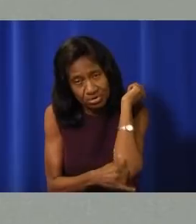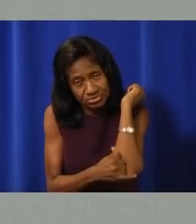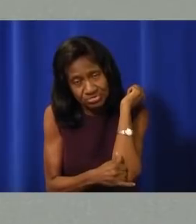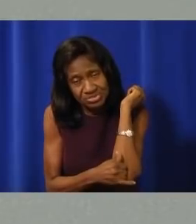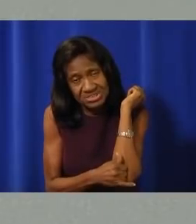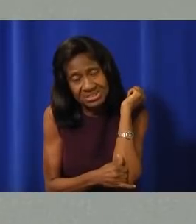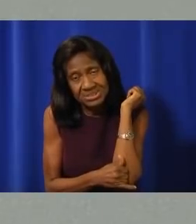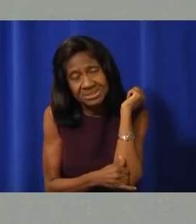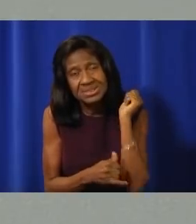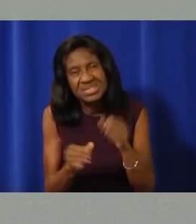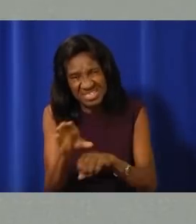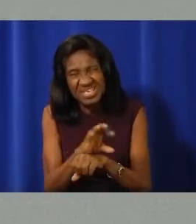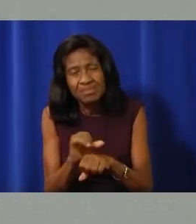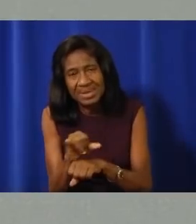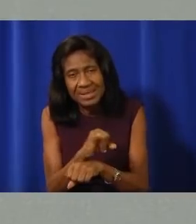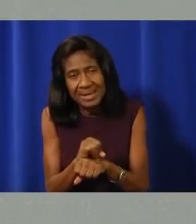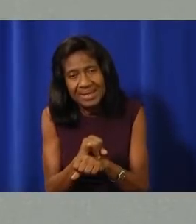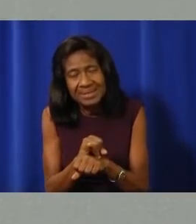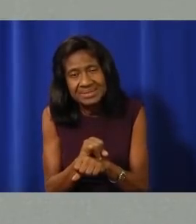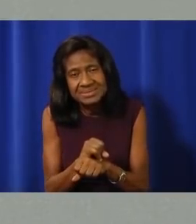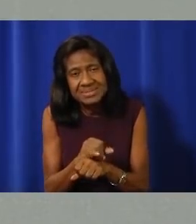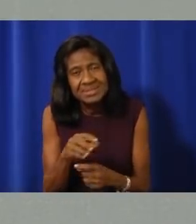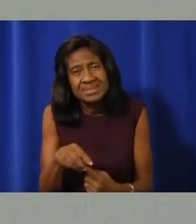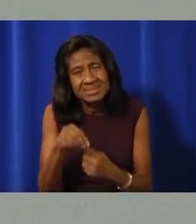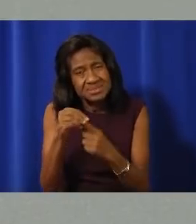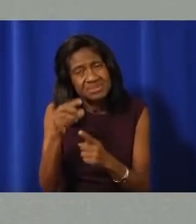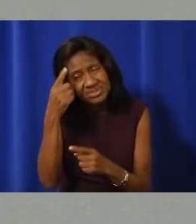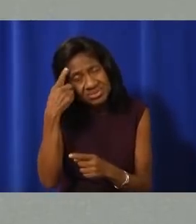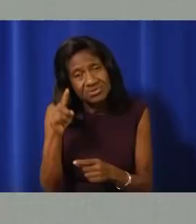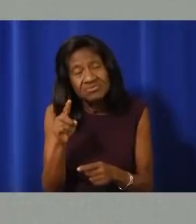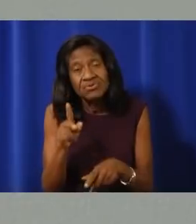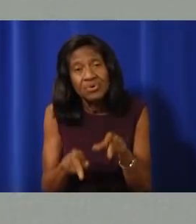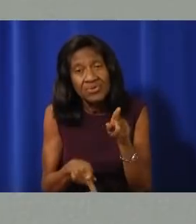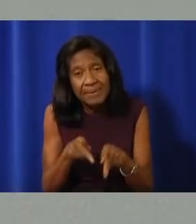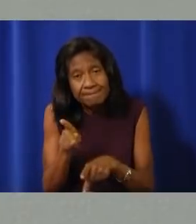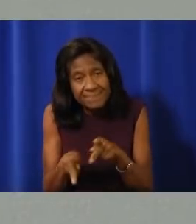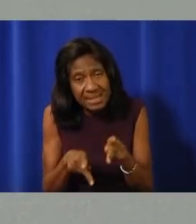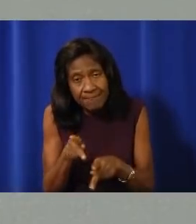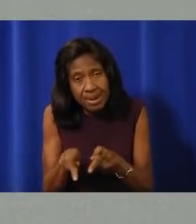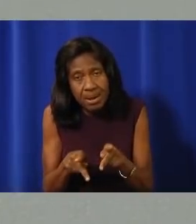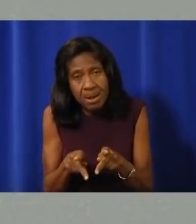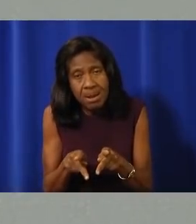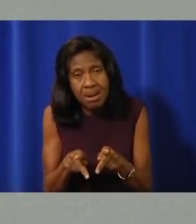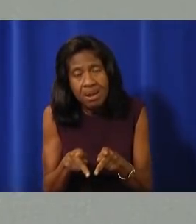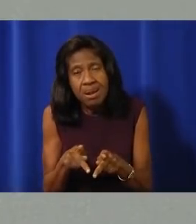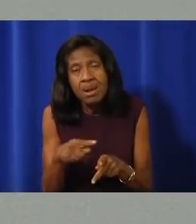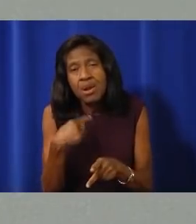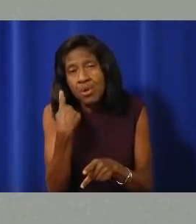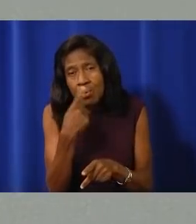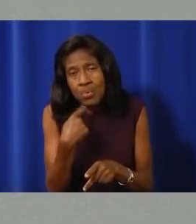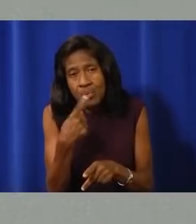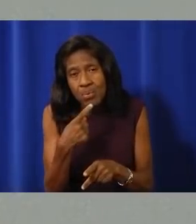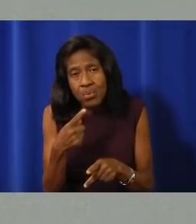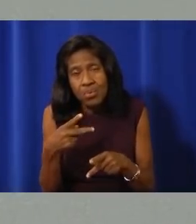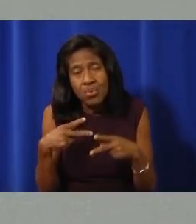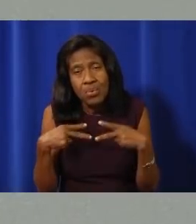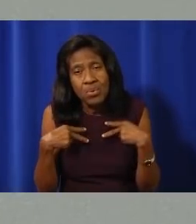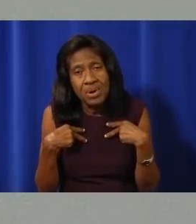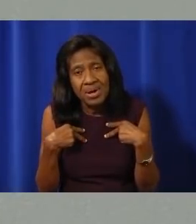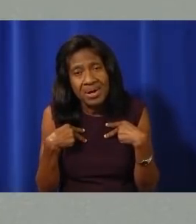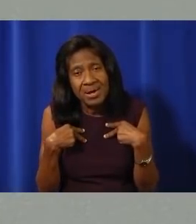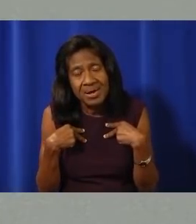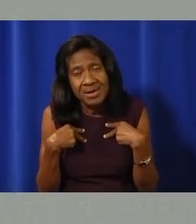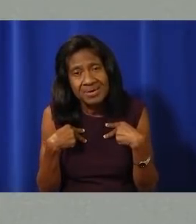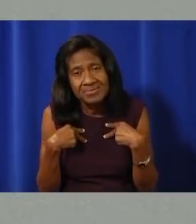for our people, our population who have not had to